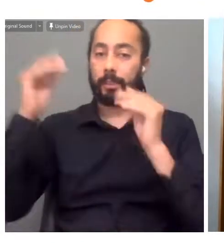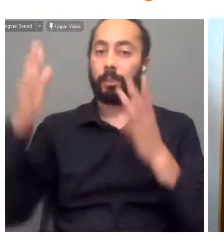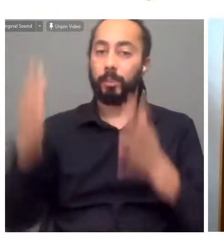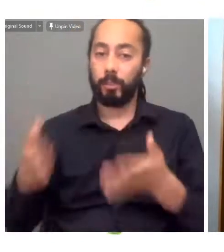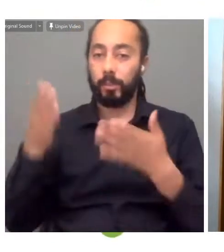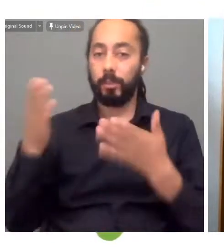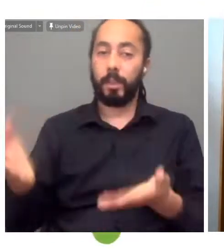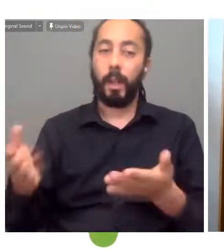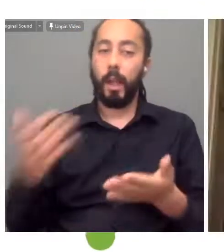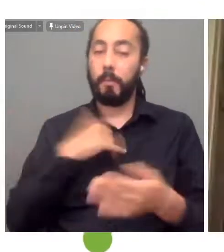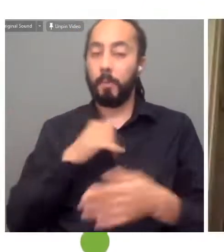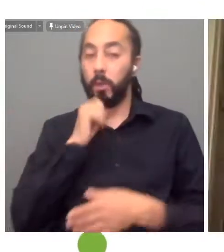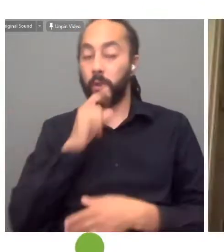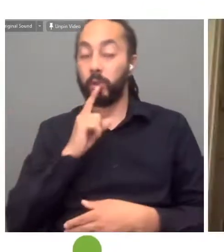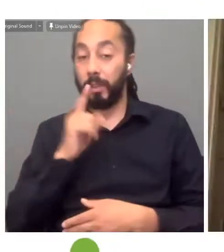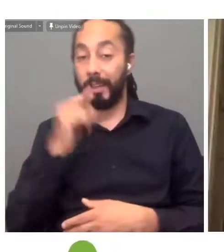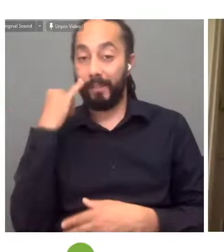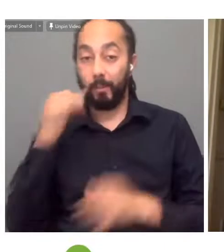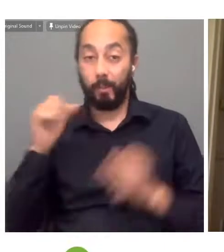Oui, merci.